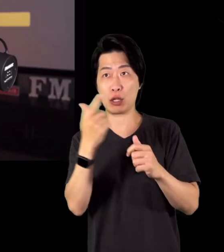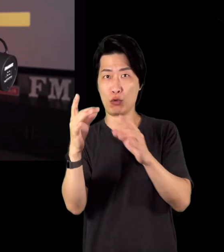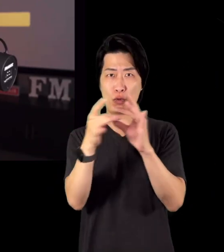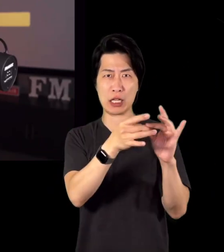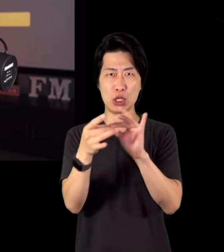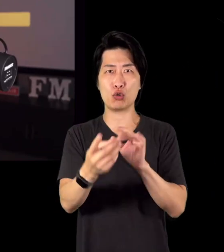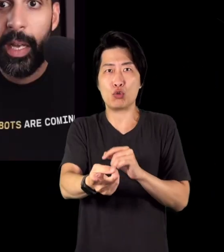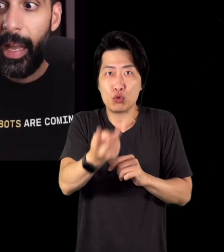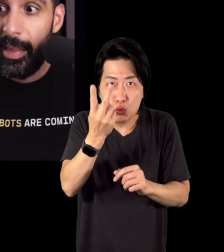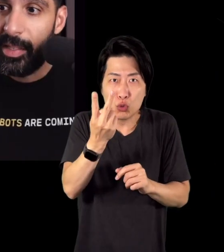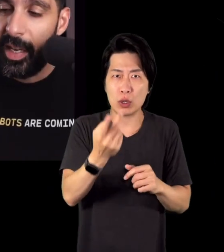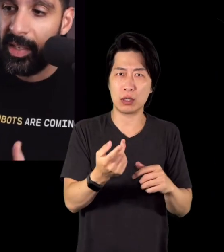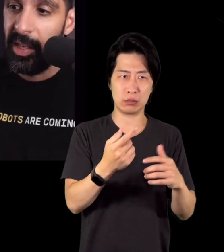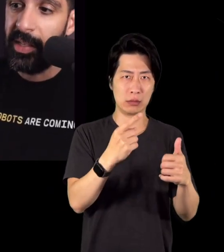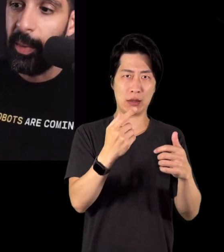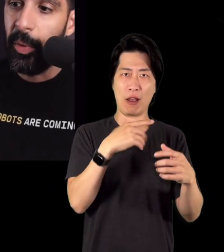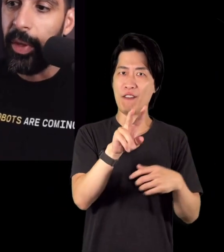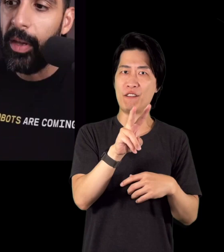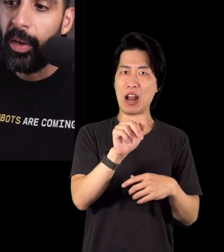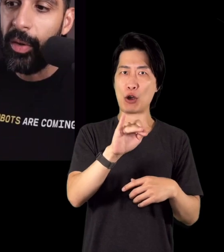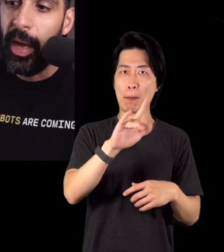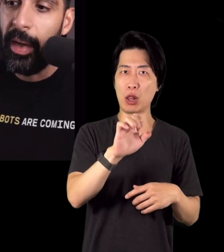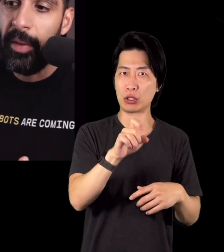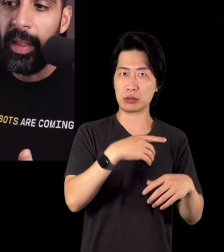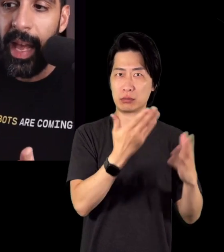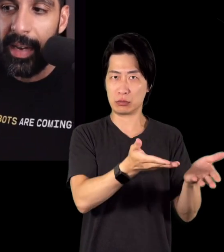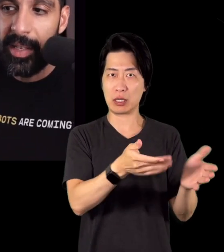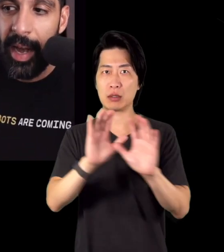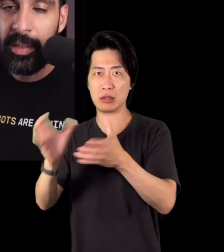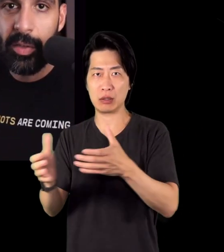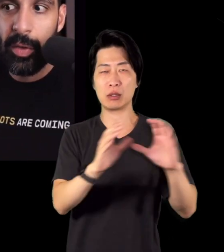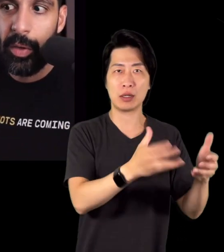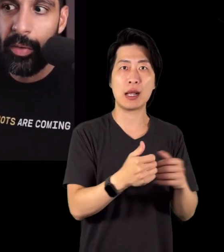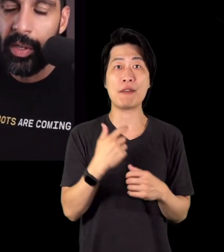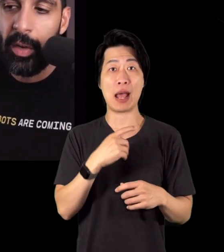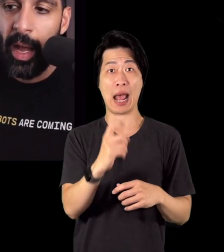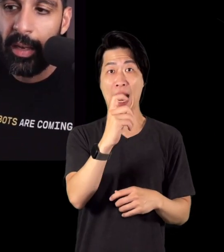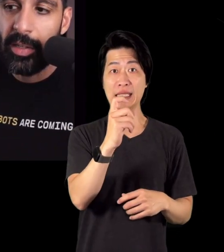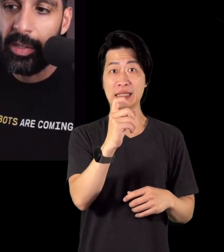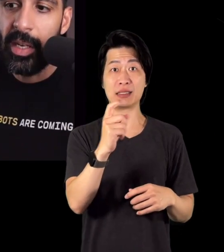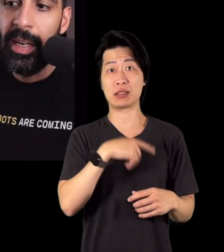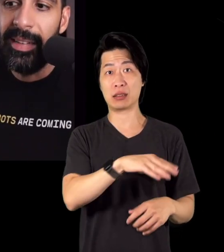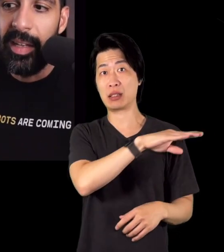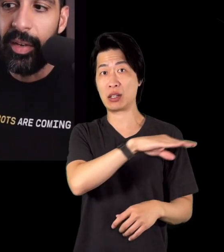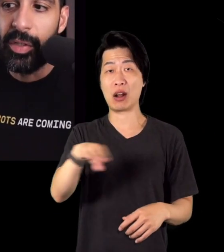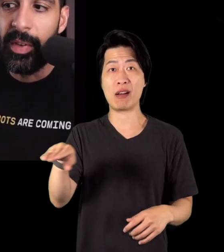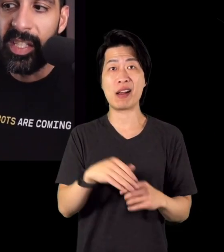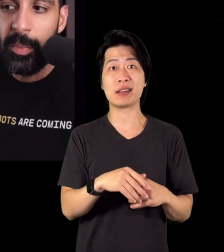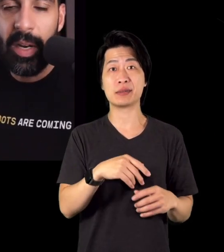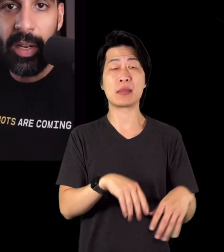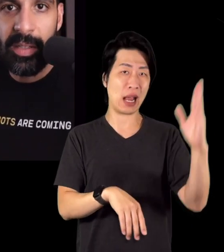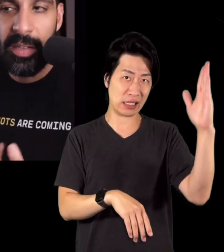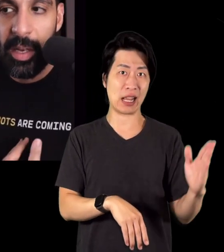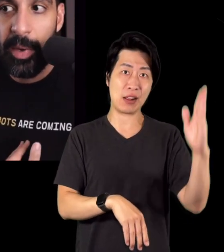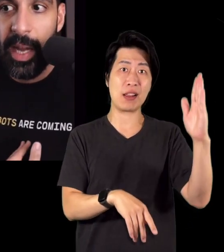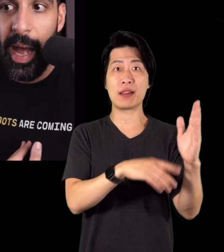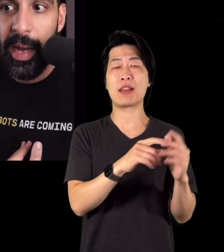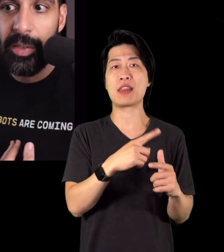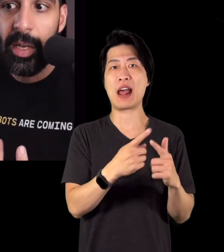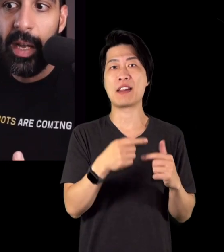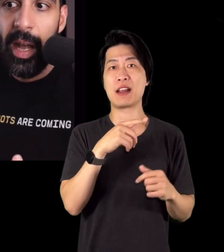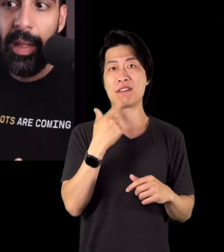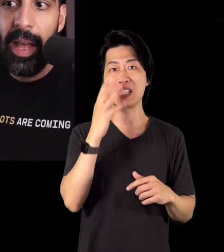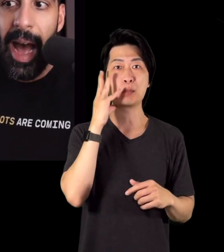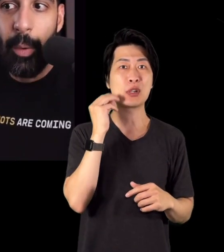two variables. In this case, as an example here, you have in the x-axis or the horizontal axis, the years of experience that somebody